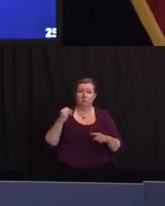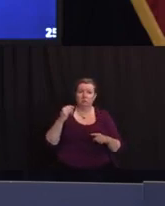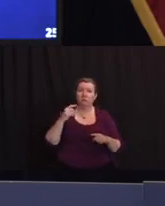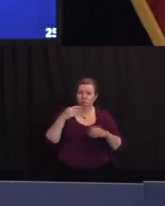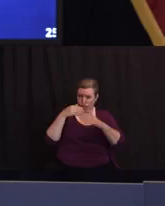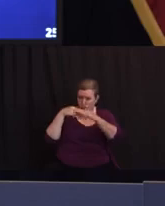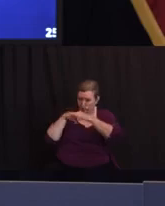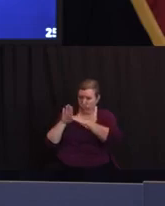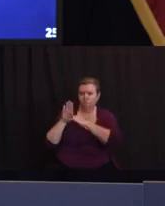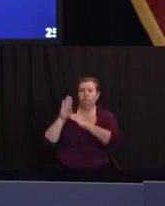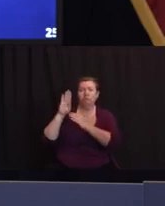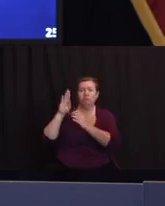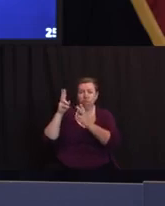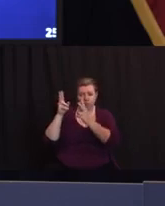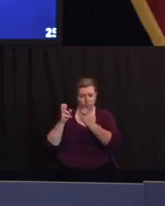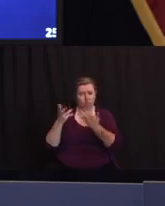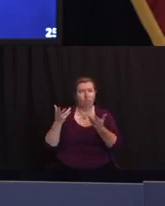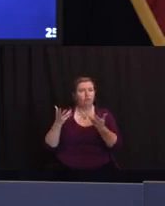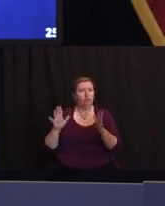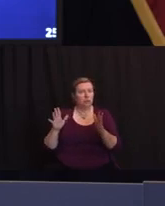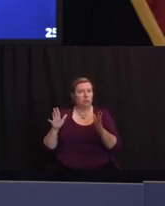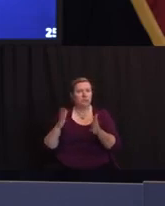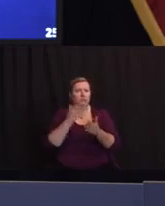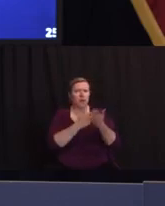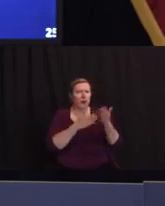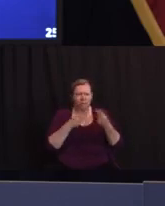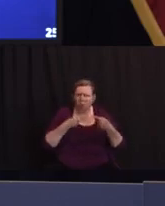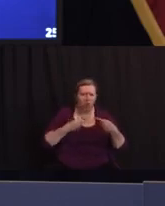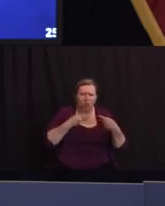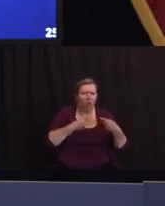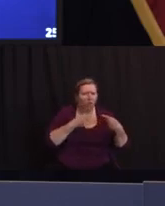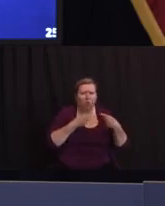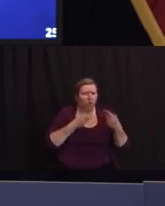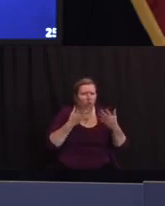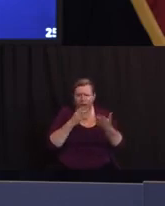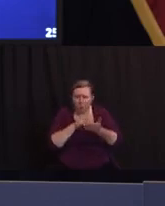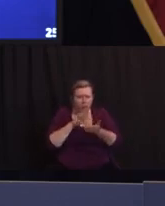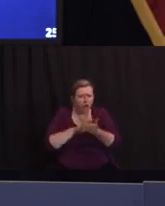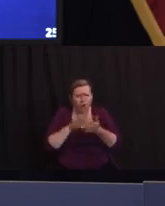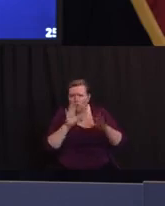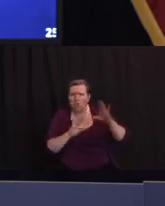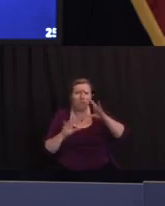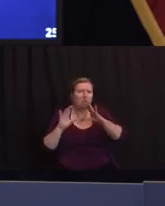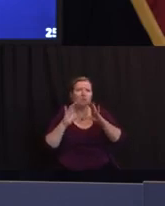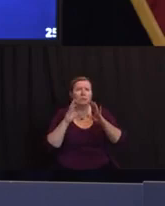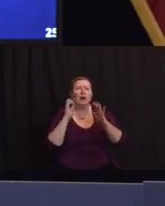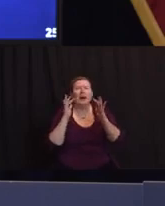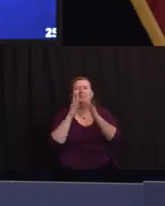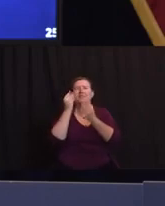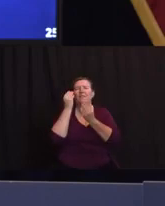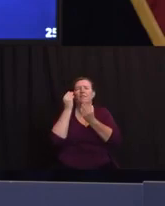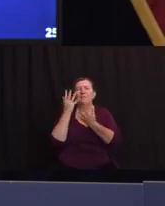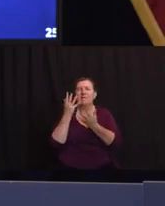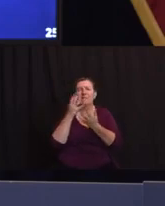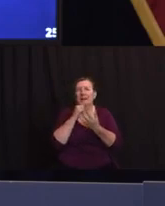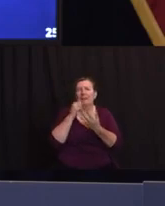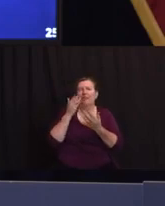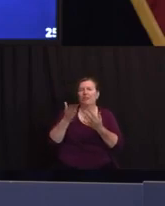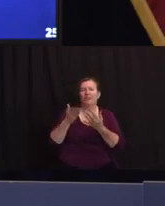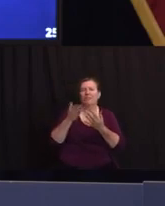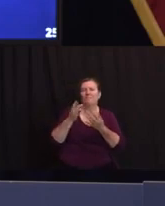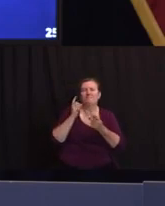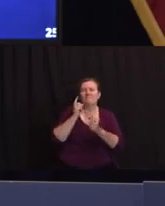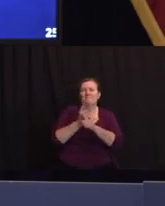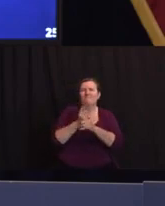far. Some individuals had trouble finding their records because their contact information is not in the New Jersey